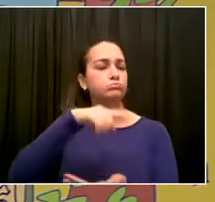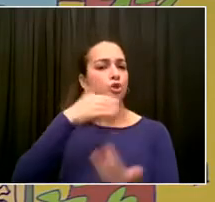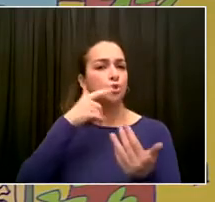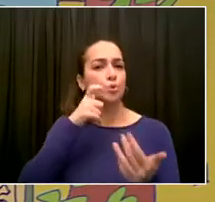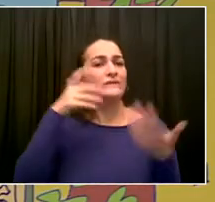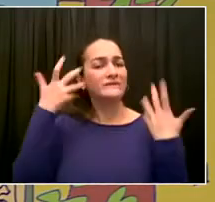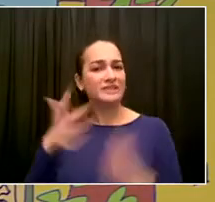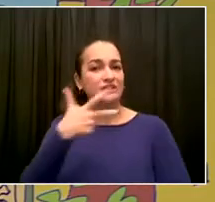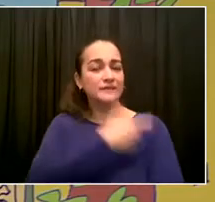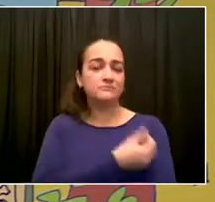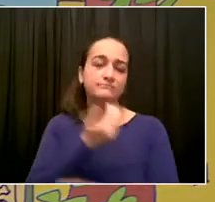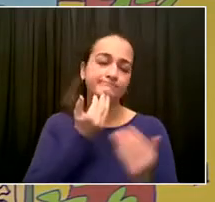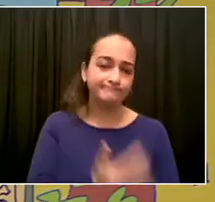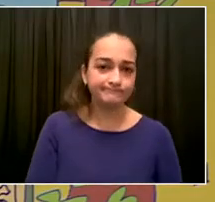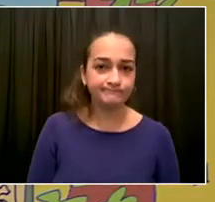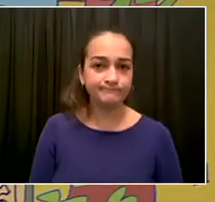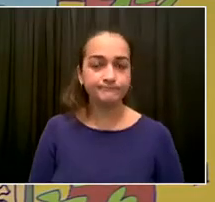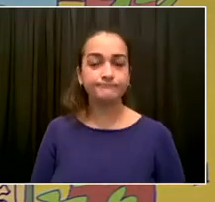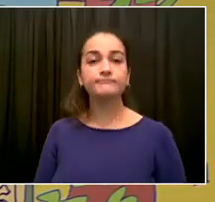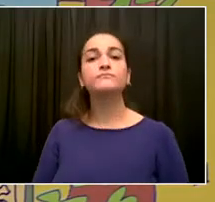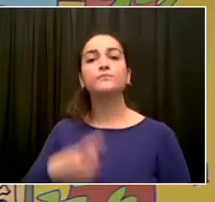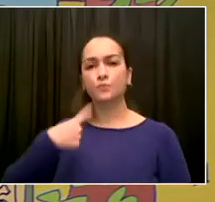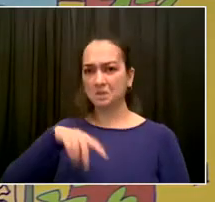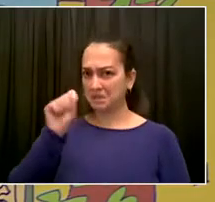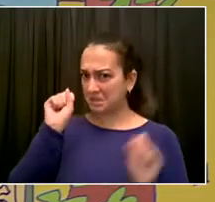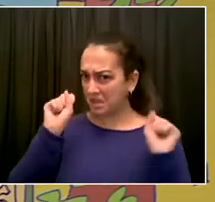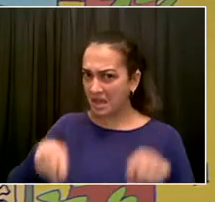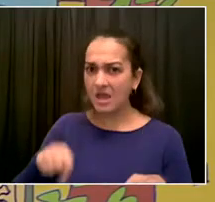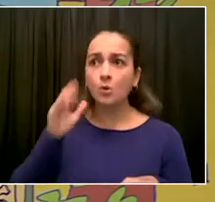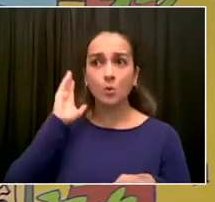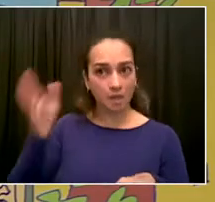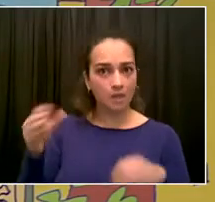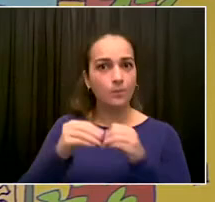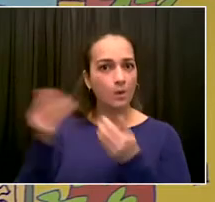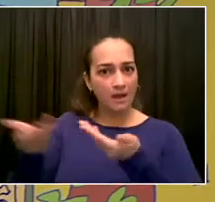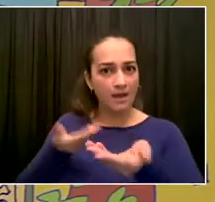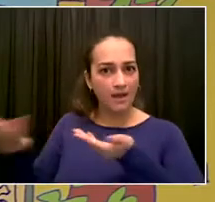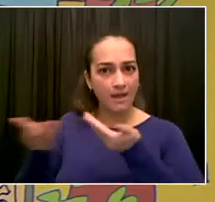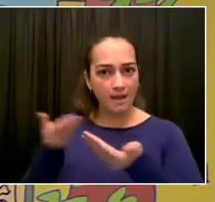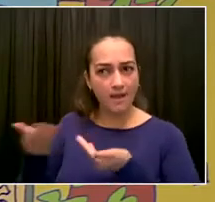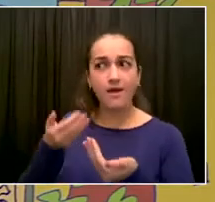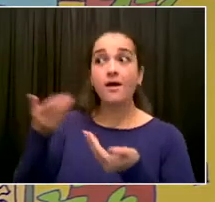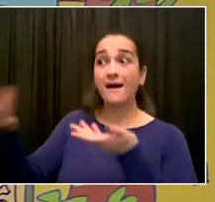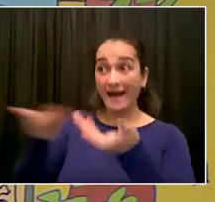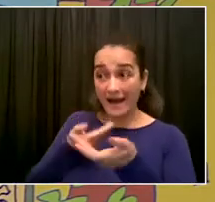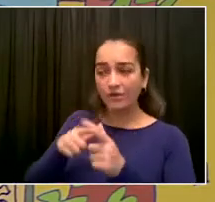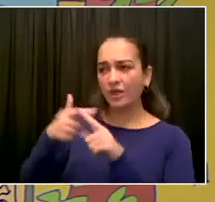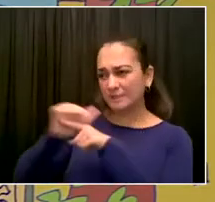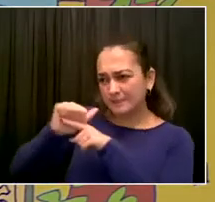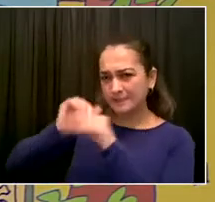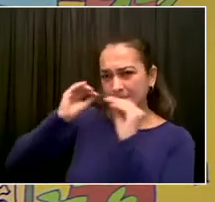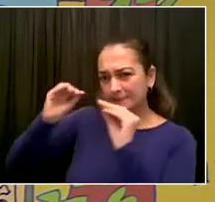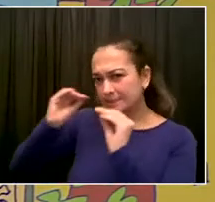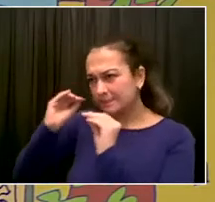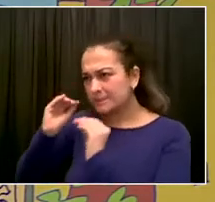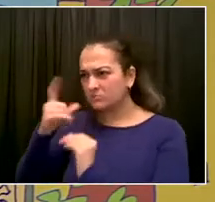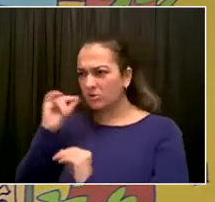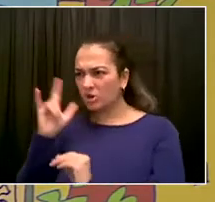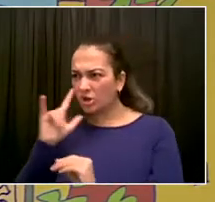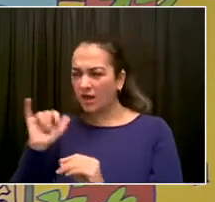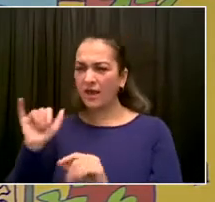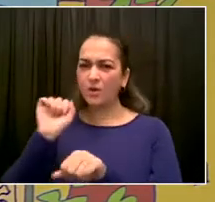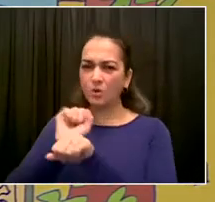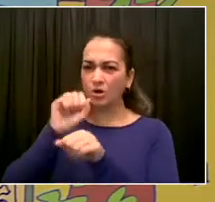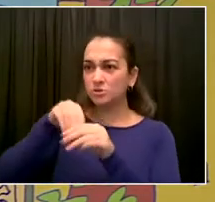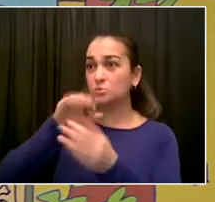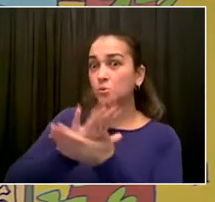class coming. We got to figure out over time what the exact right number is. But I want to affirm these incidents. We